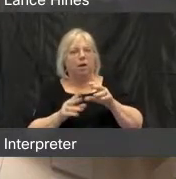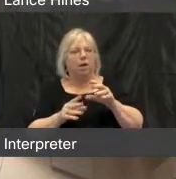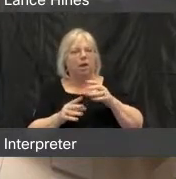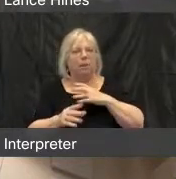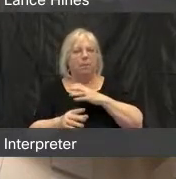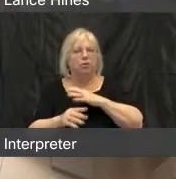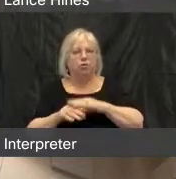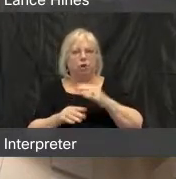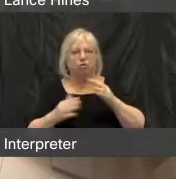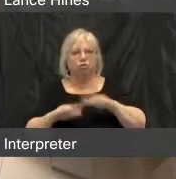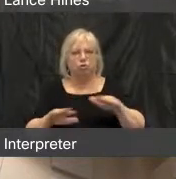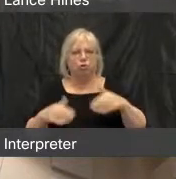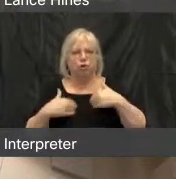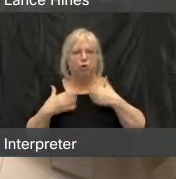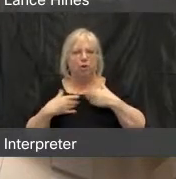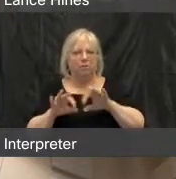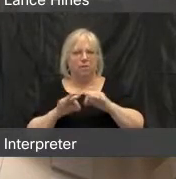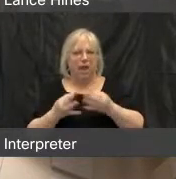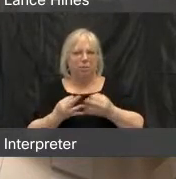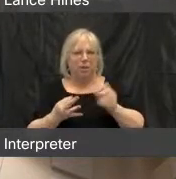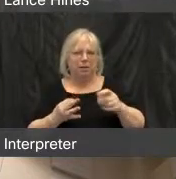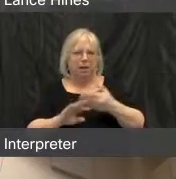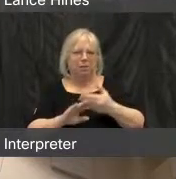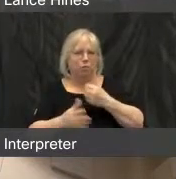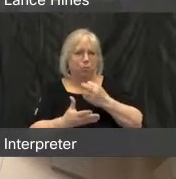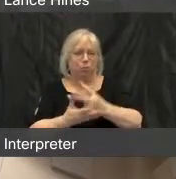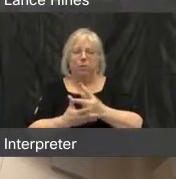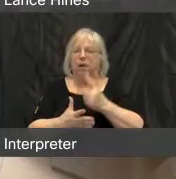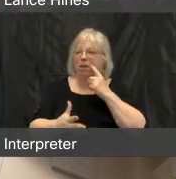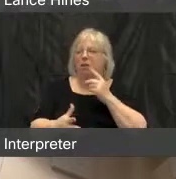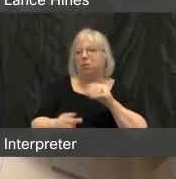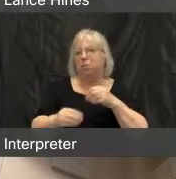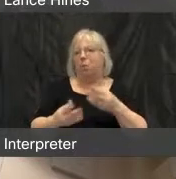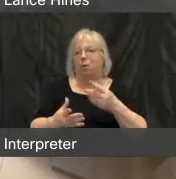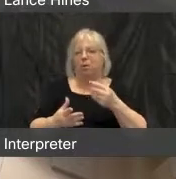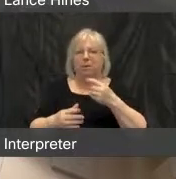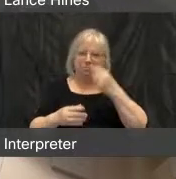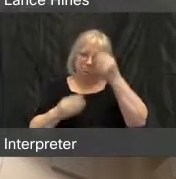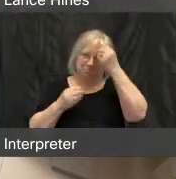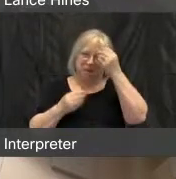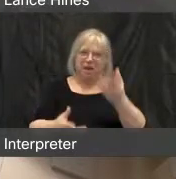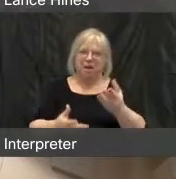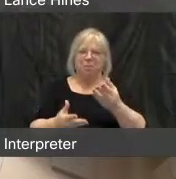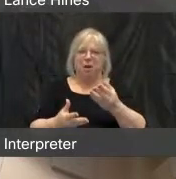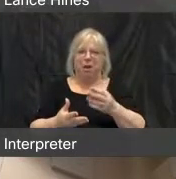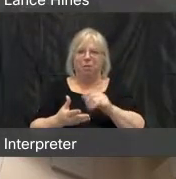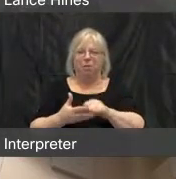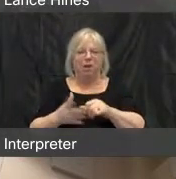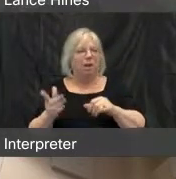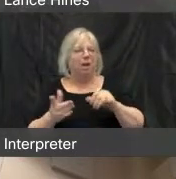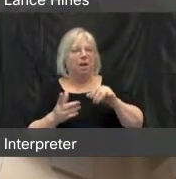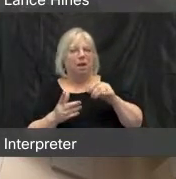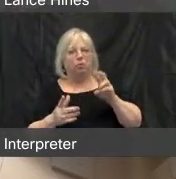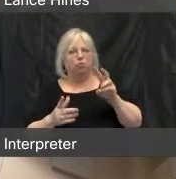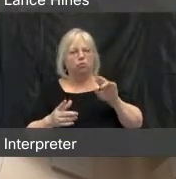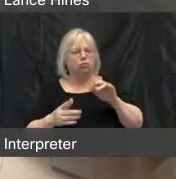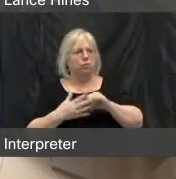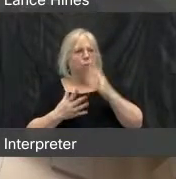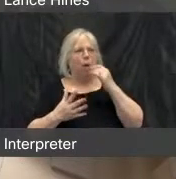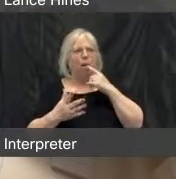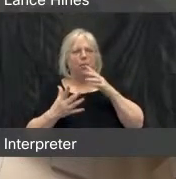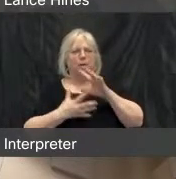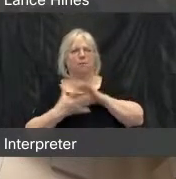it? I think it was more of a kind of giving them heads up on. That's why I'm confused, because